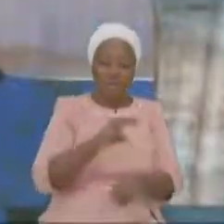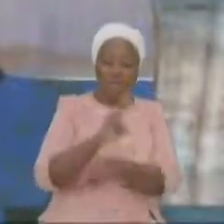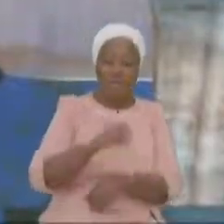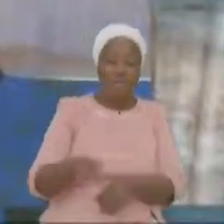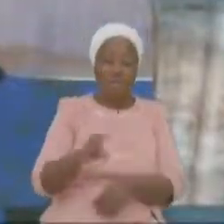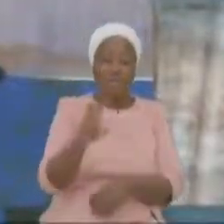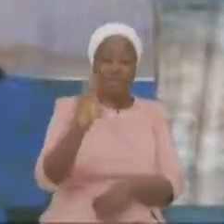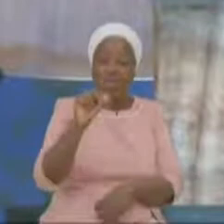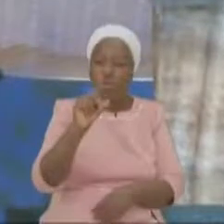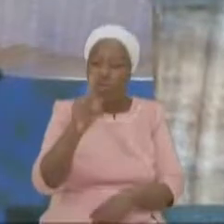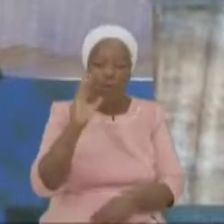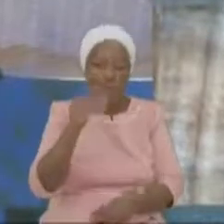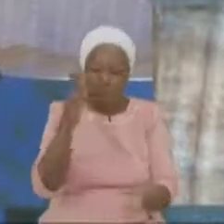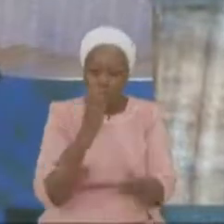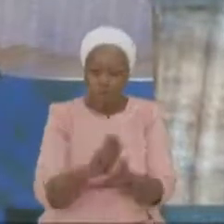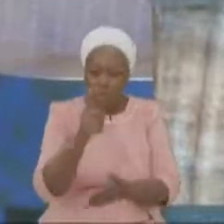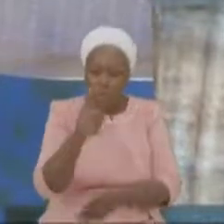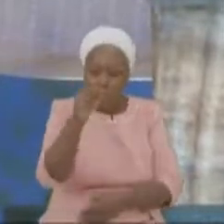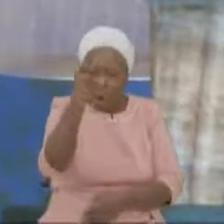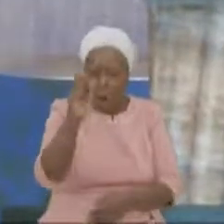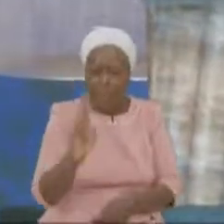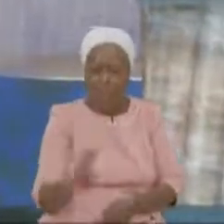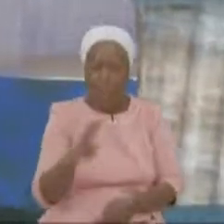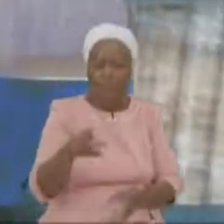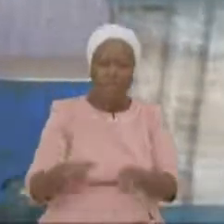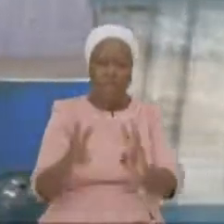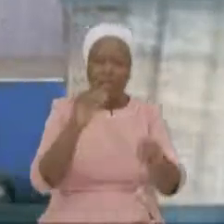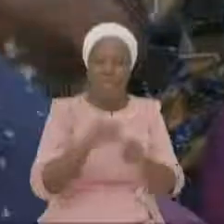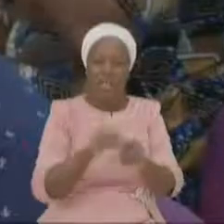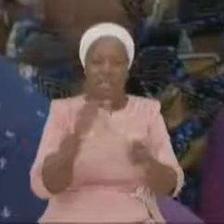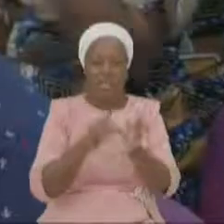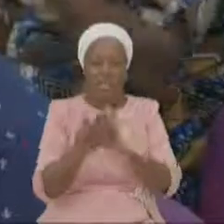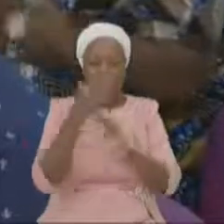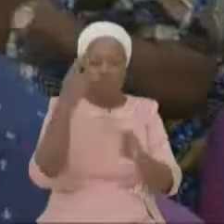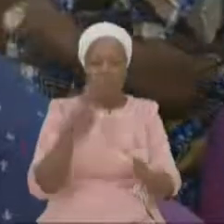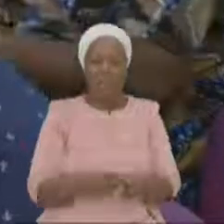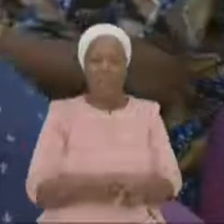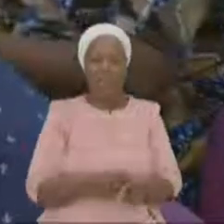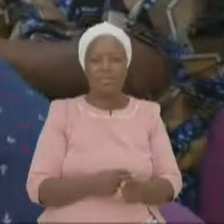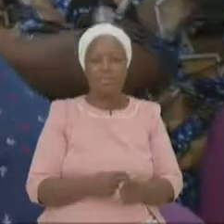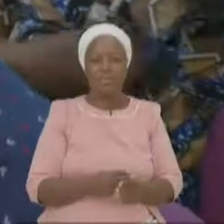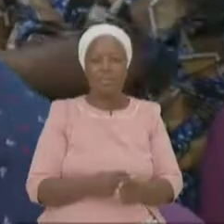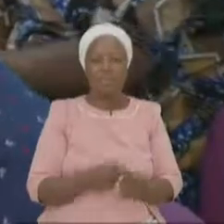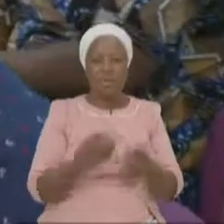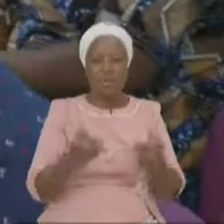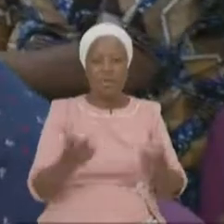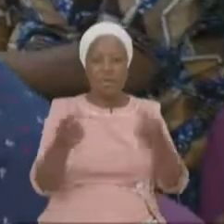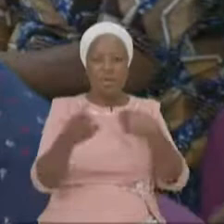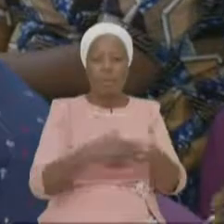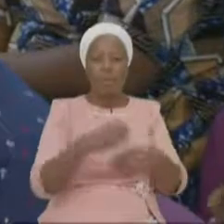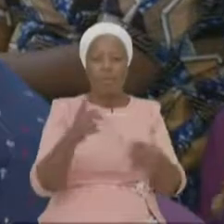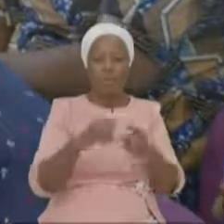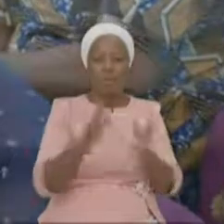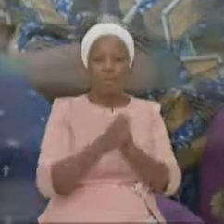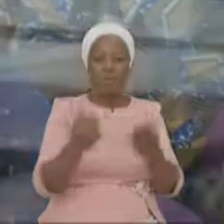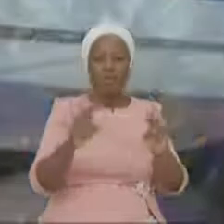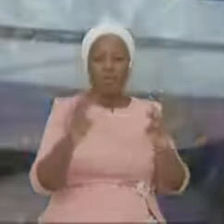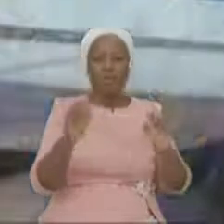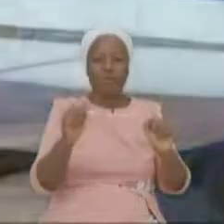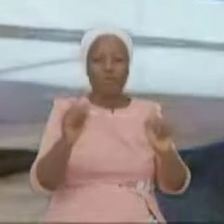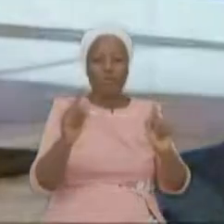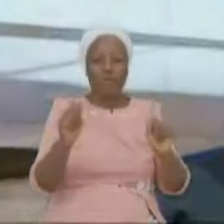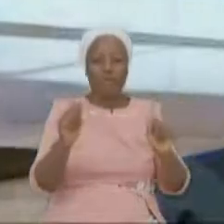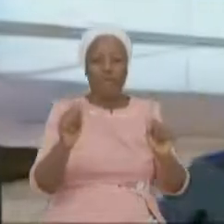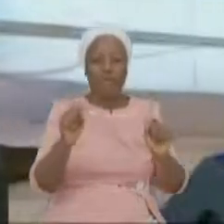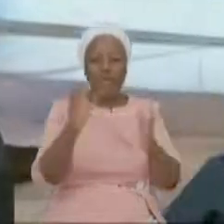will stop you halfway in Jesus' name. Let's come back to Matthew now. Matthew chapter